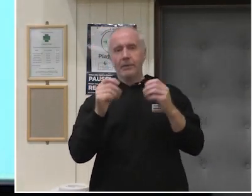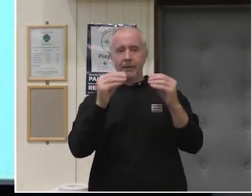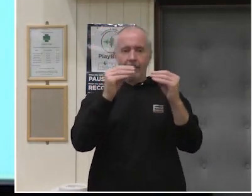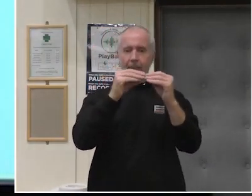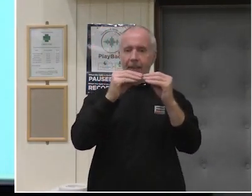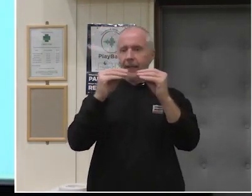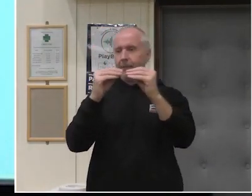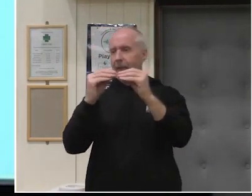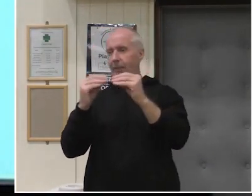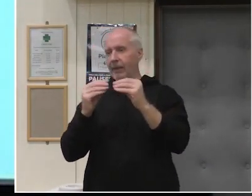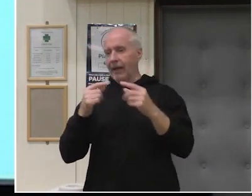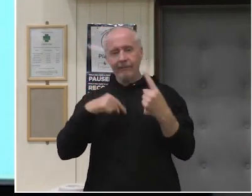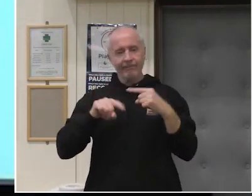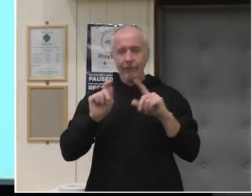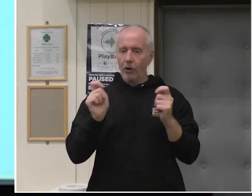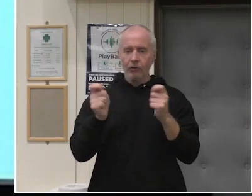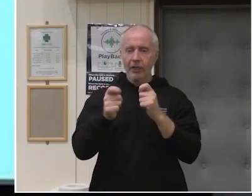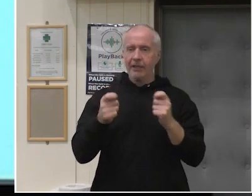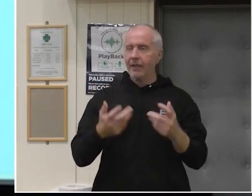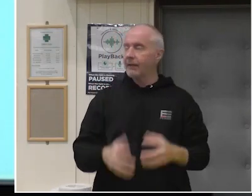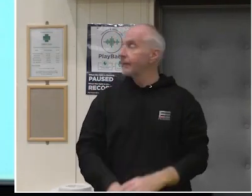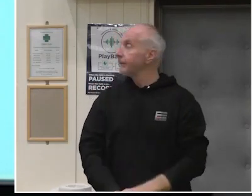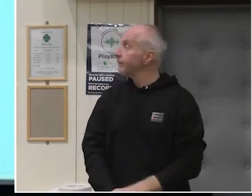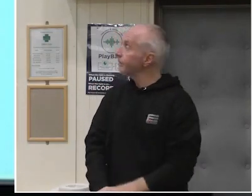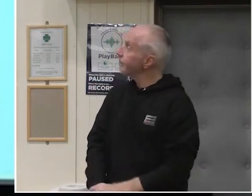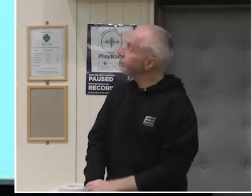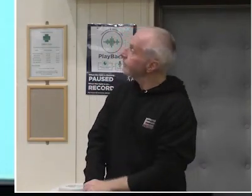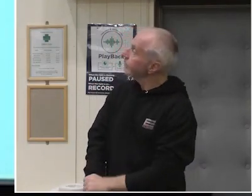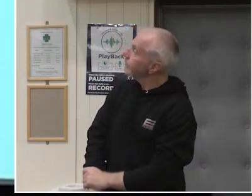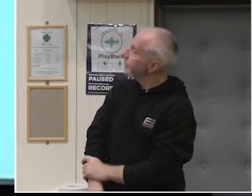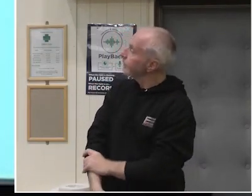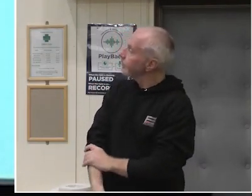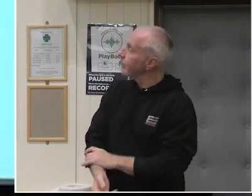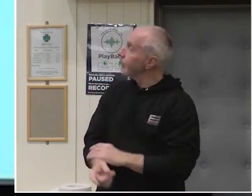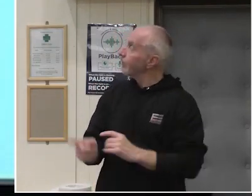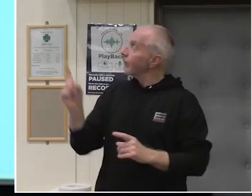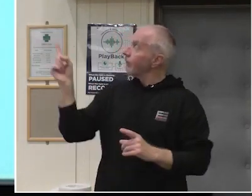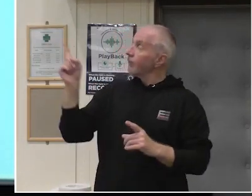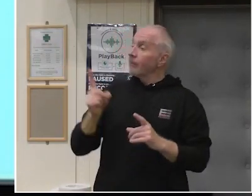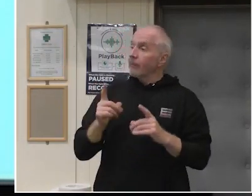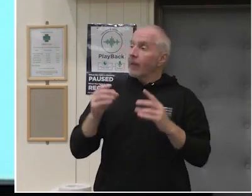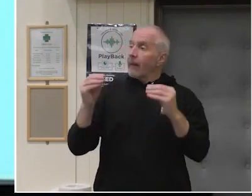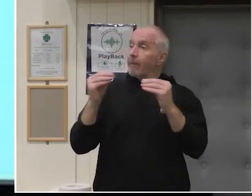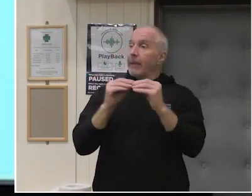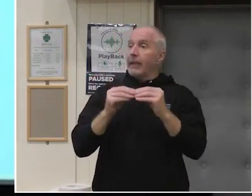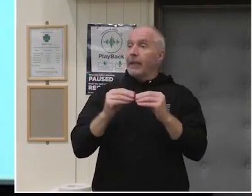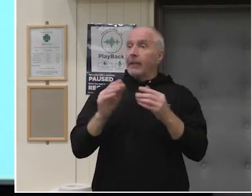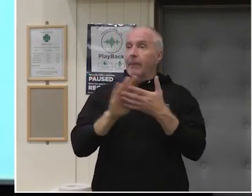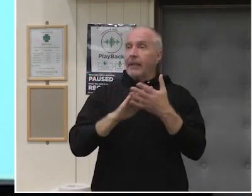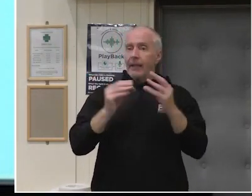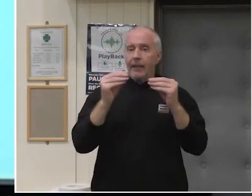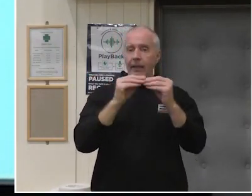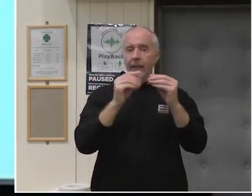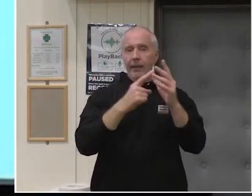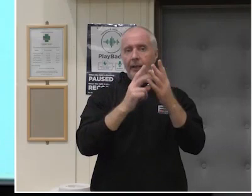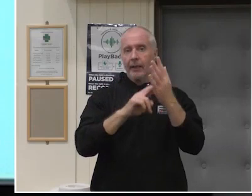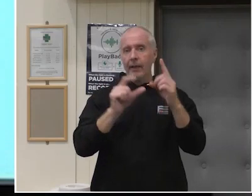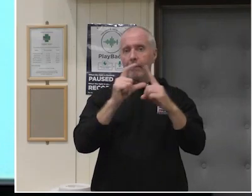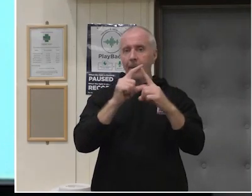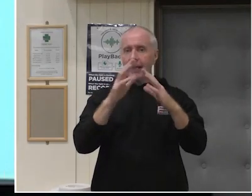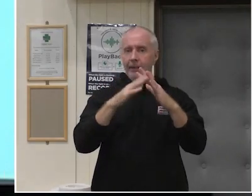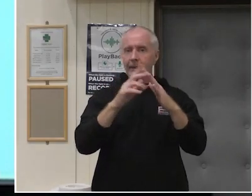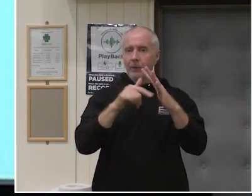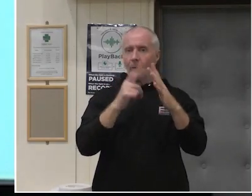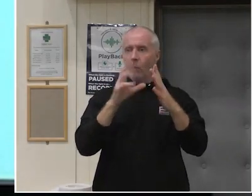we're using. This particular B is what we call the bandwidth. So how many frequencies are we looking